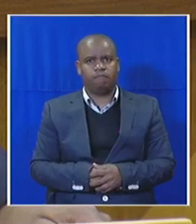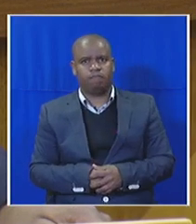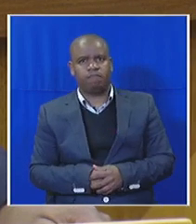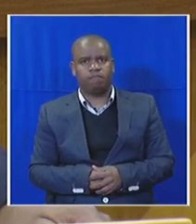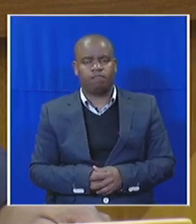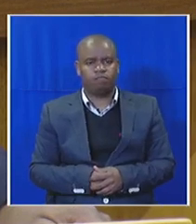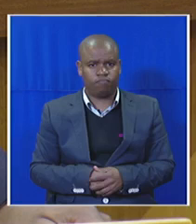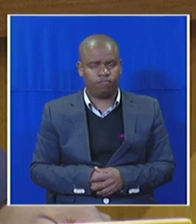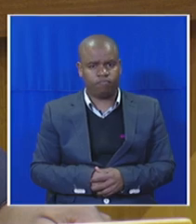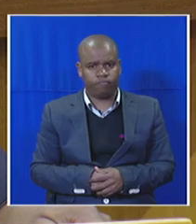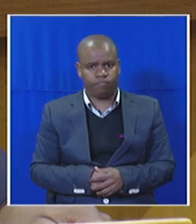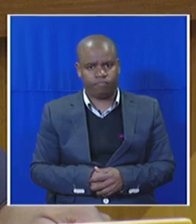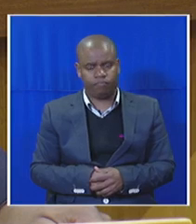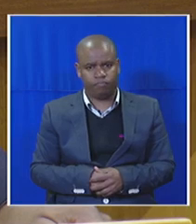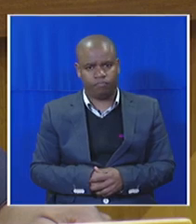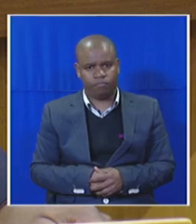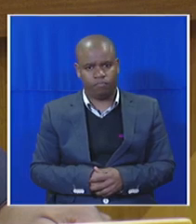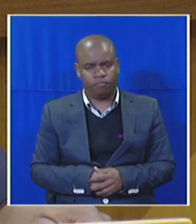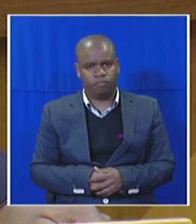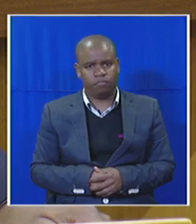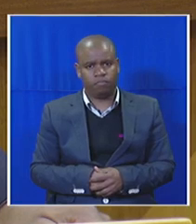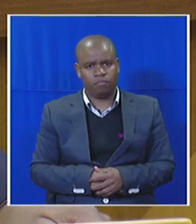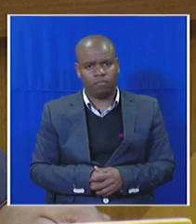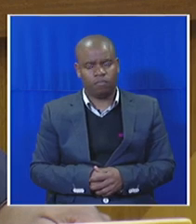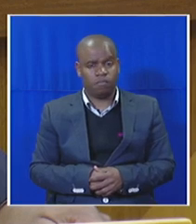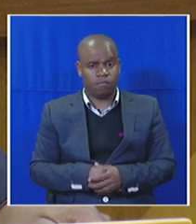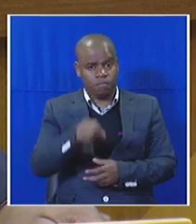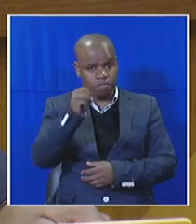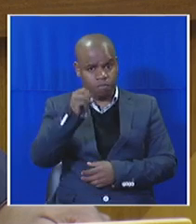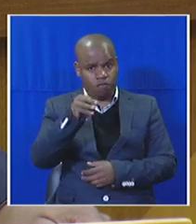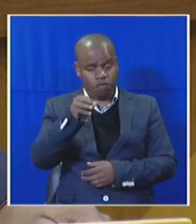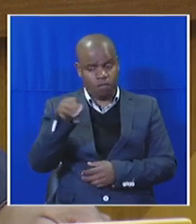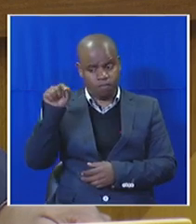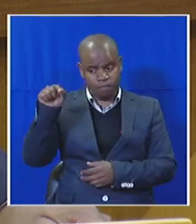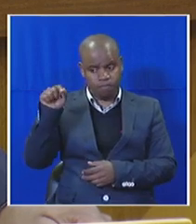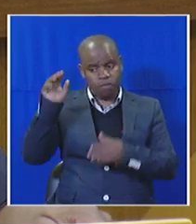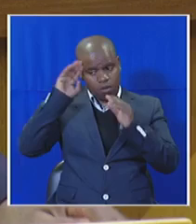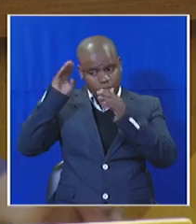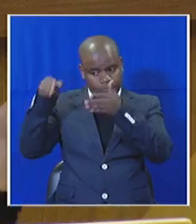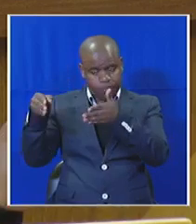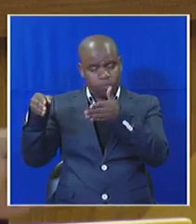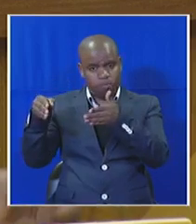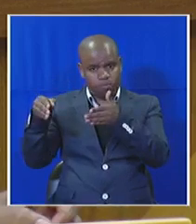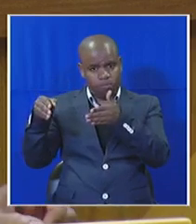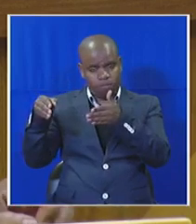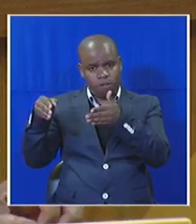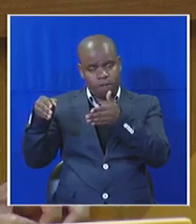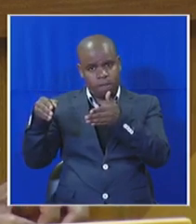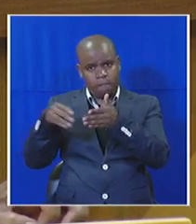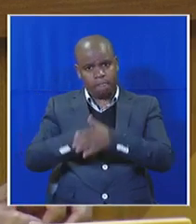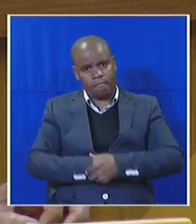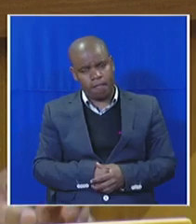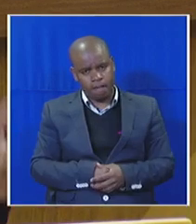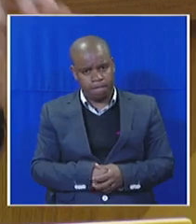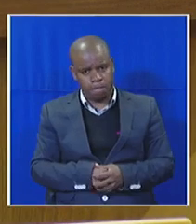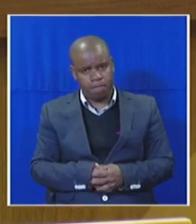Now, if you are dealing with it, you are dealing with an institution that is not